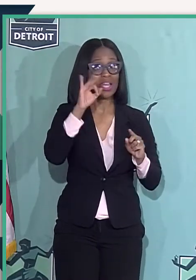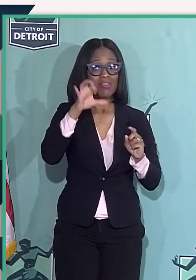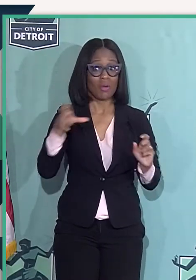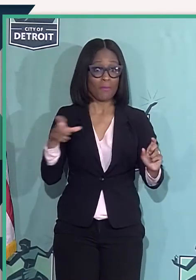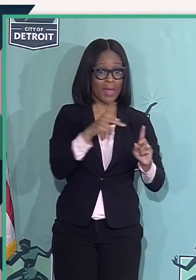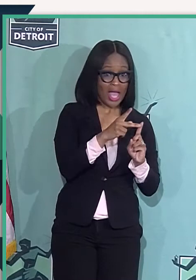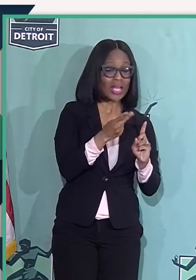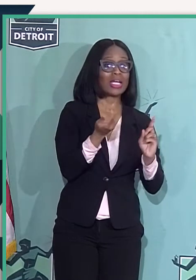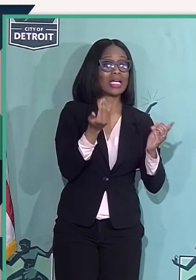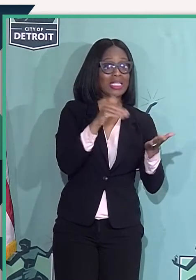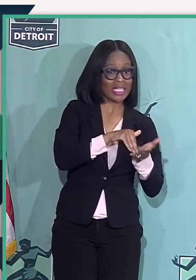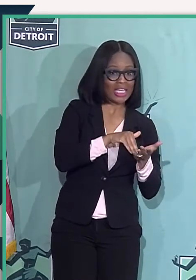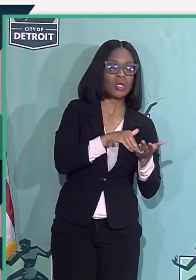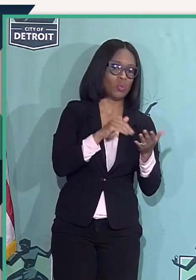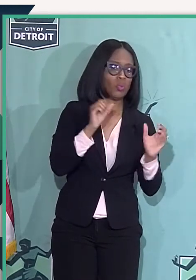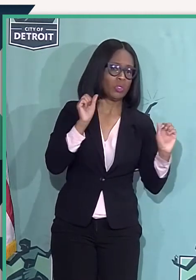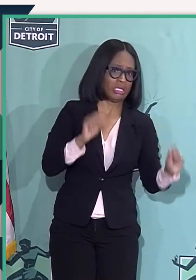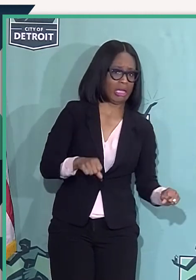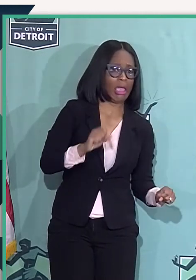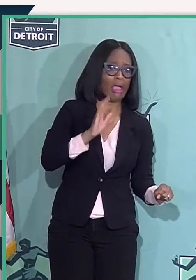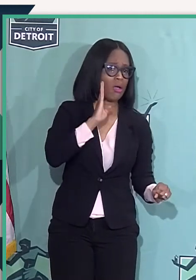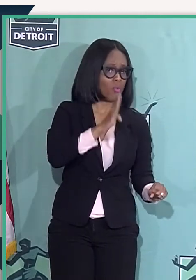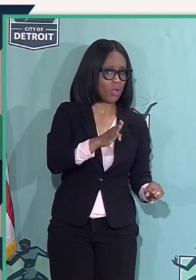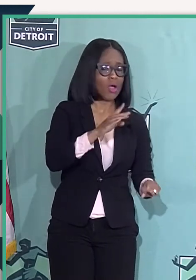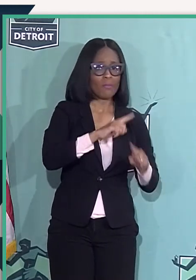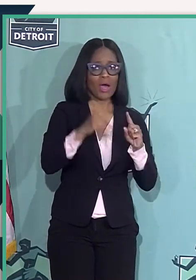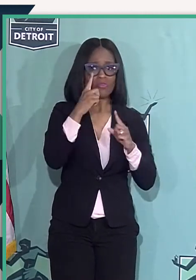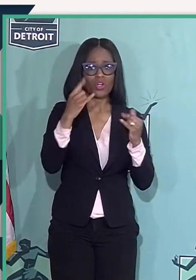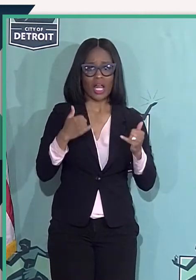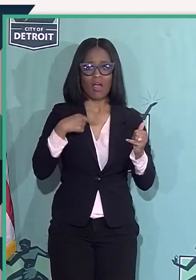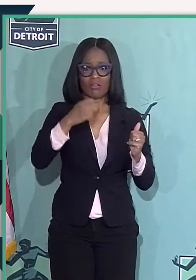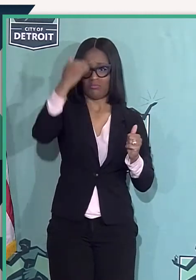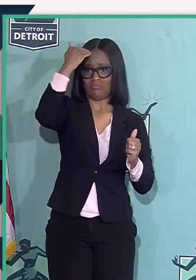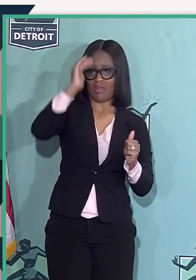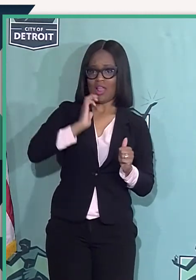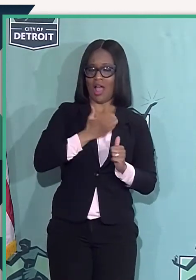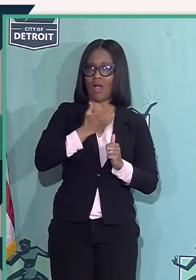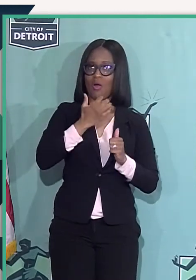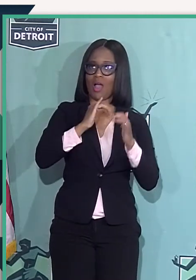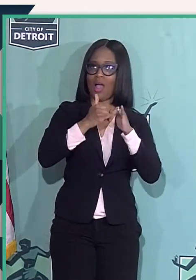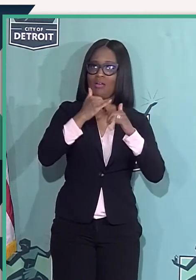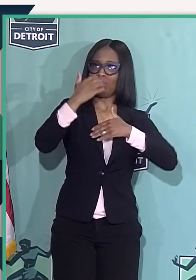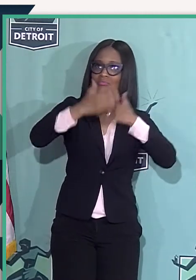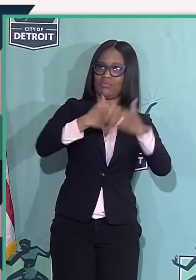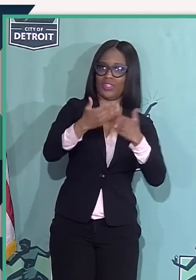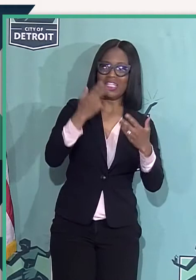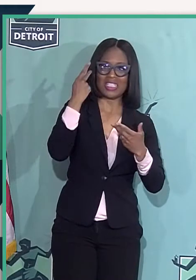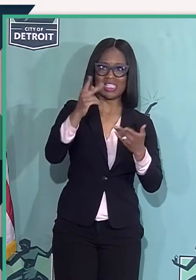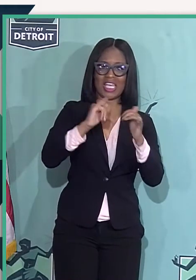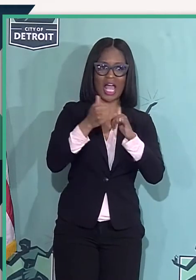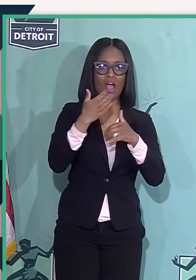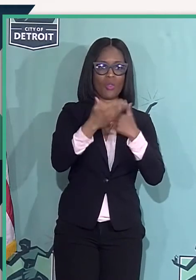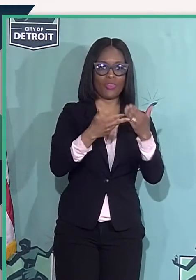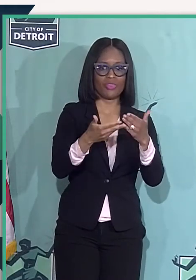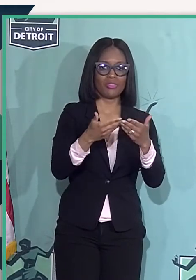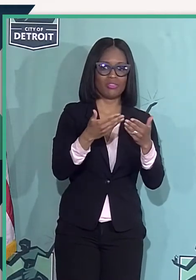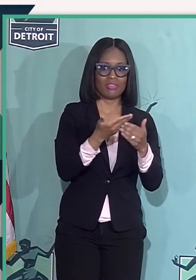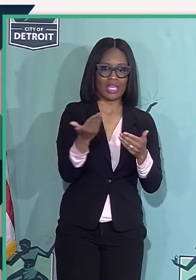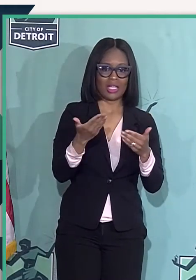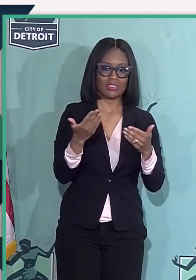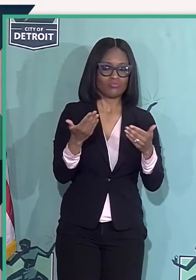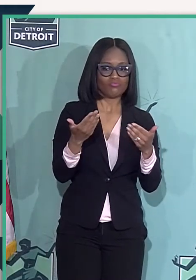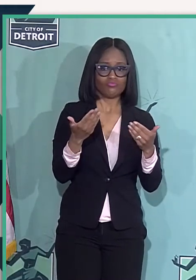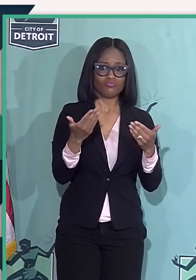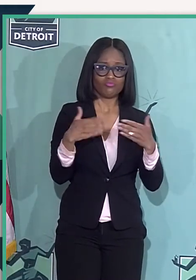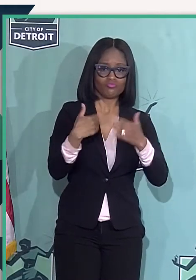and readdress it, then so be it. But I think we have to be very cognitive in our thought pattern and just watch how things are starting to unfold. But I